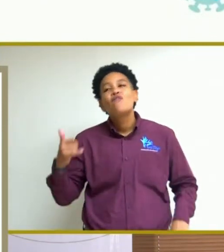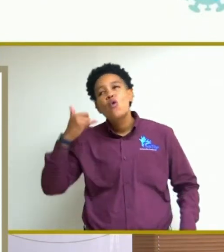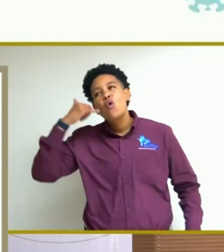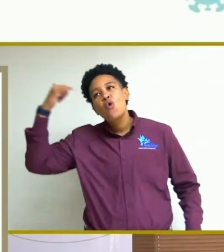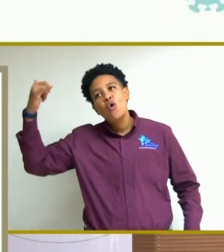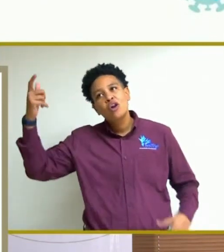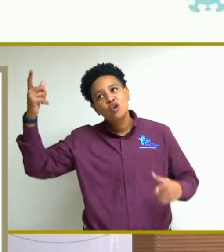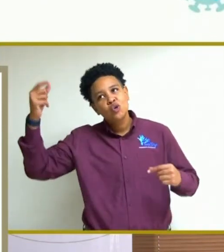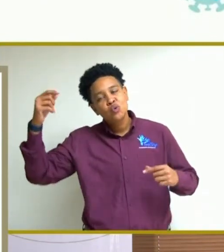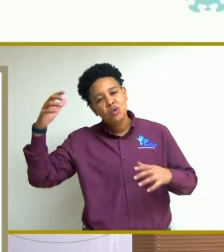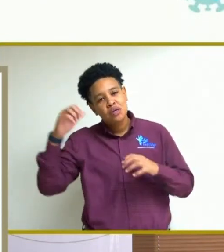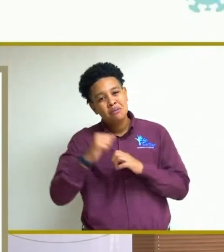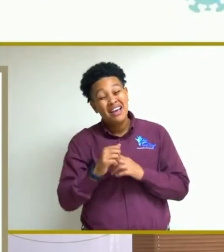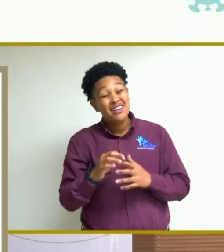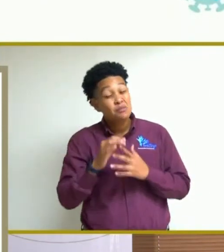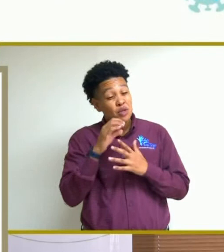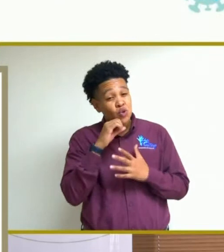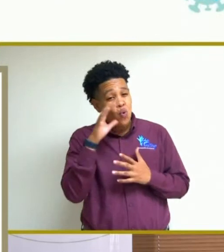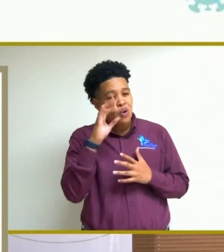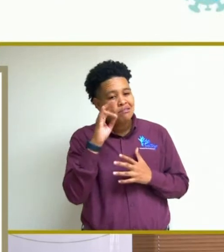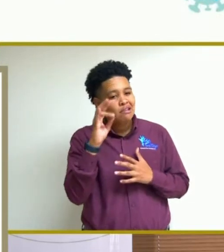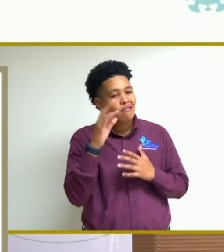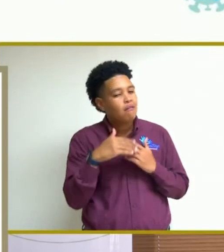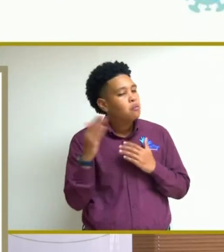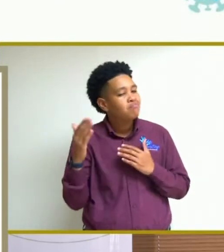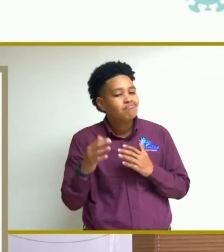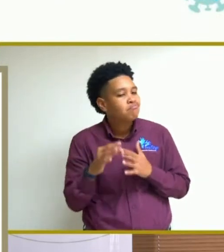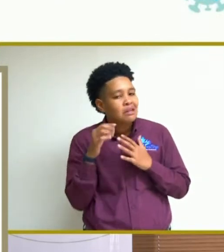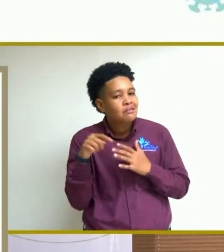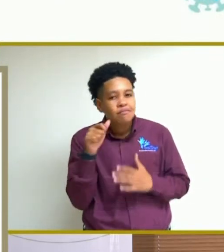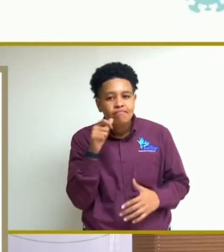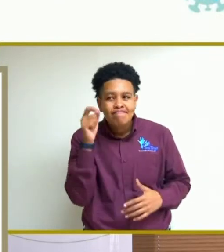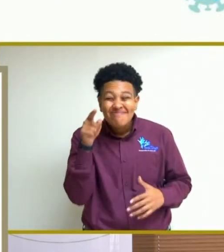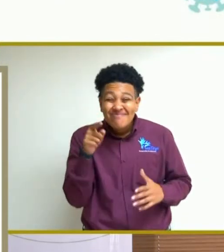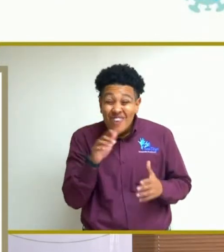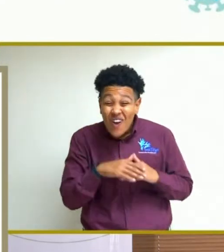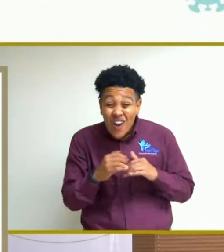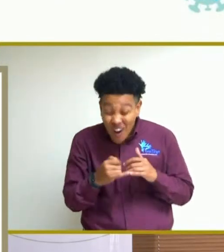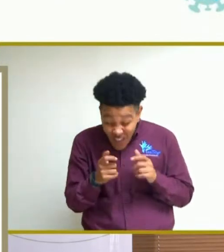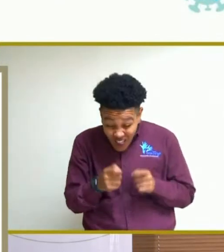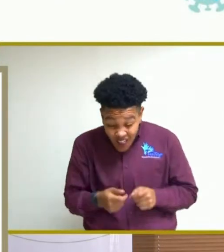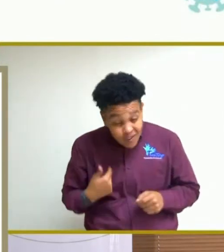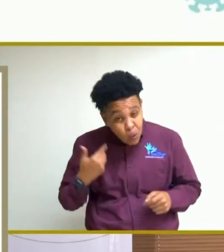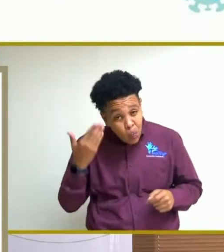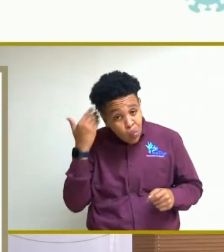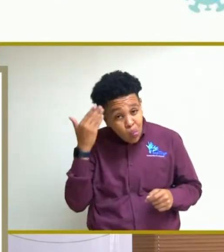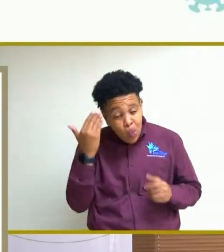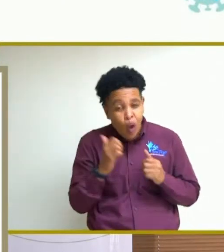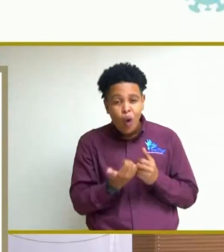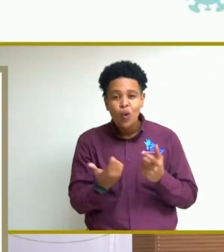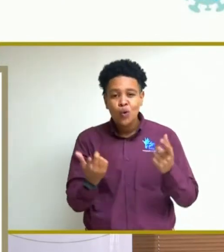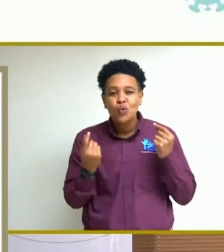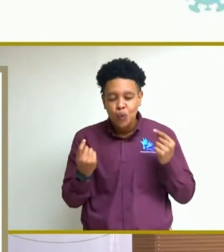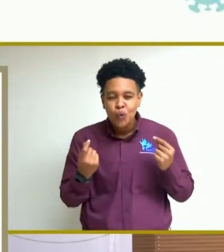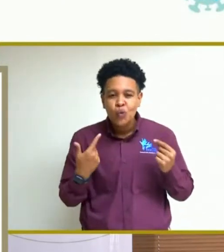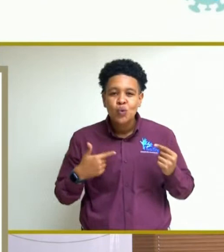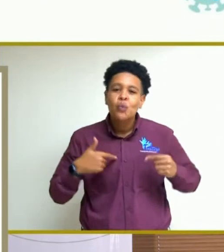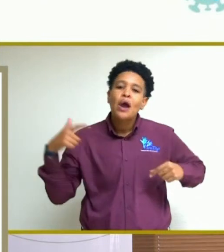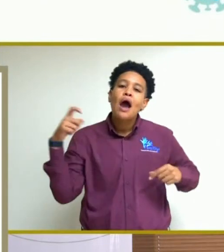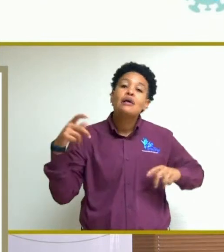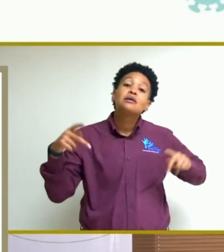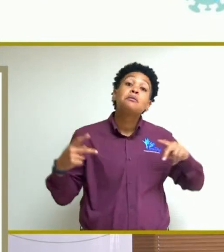especially in this age group, that would find this particular method challenging. So what we're asking persons